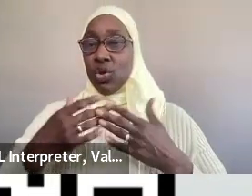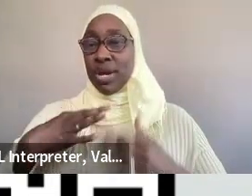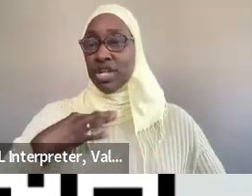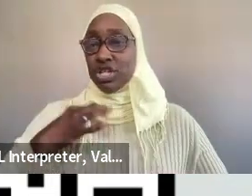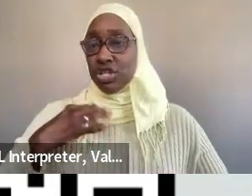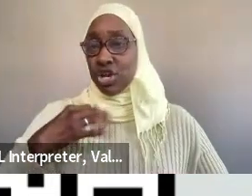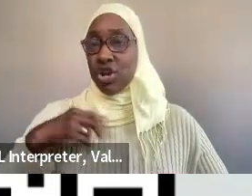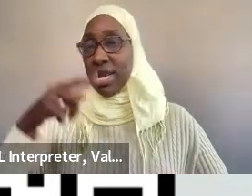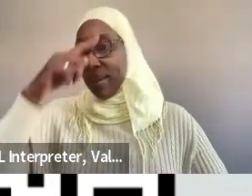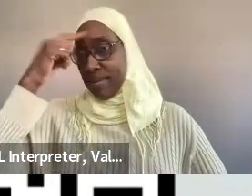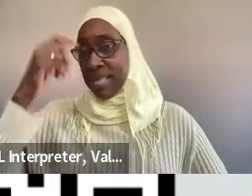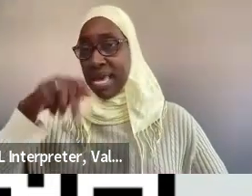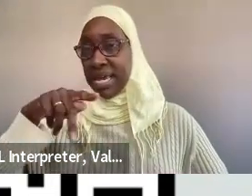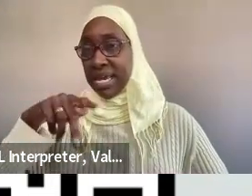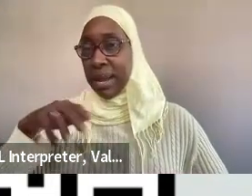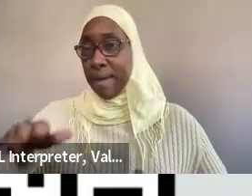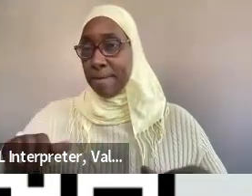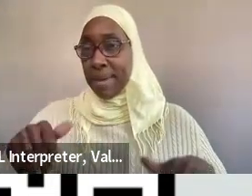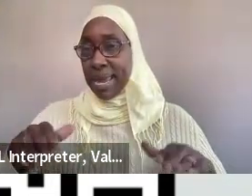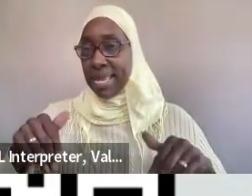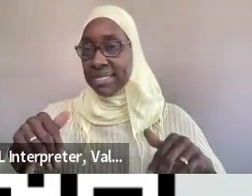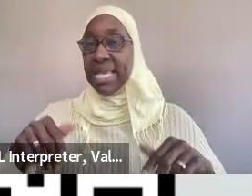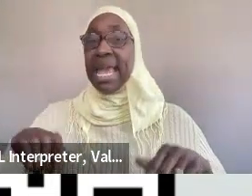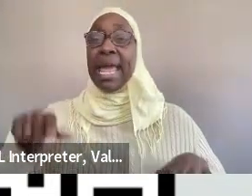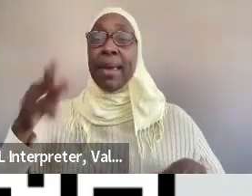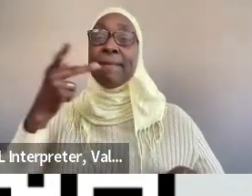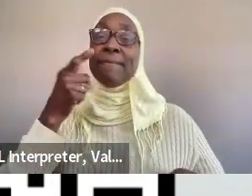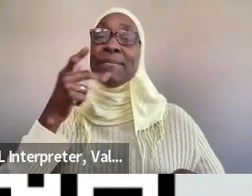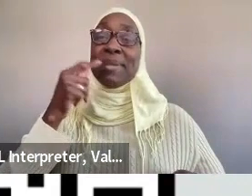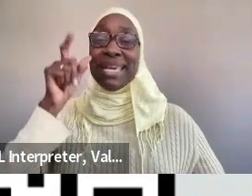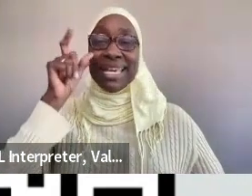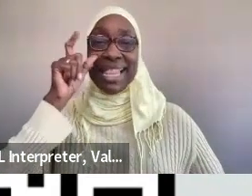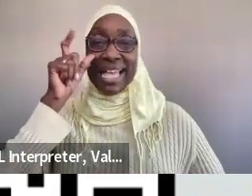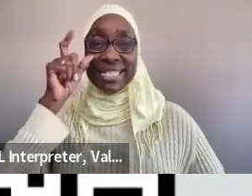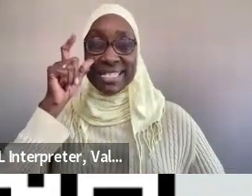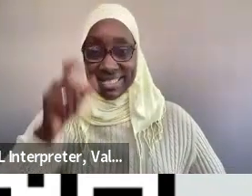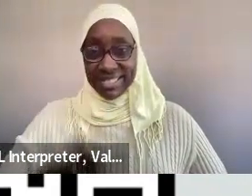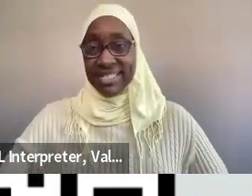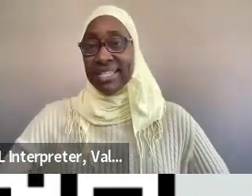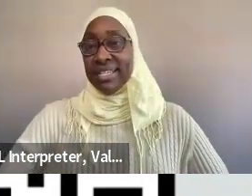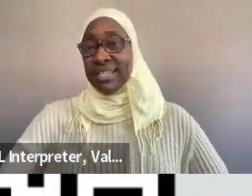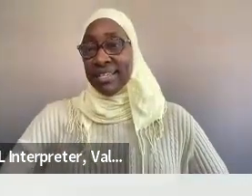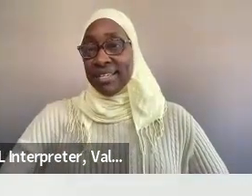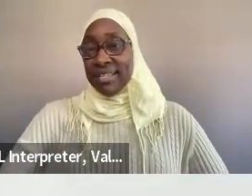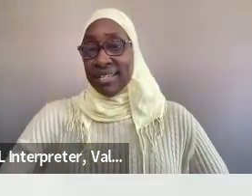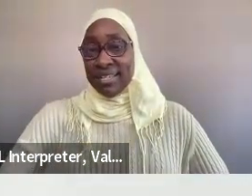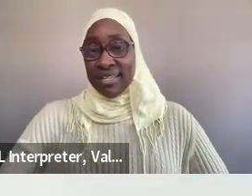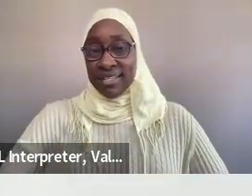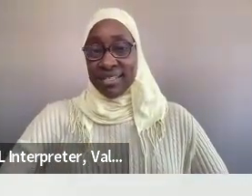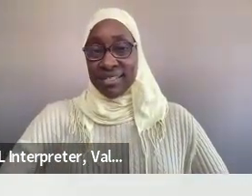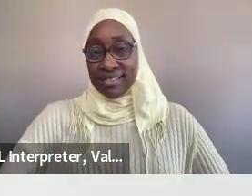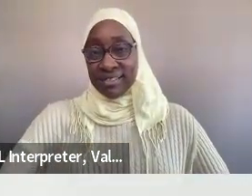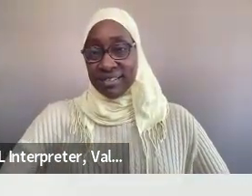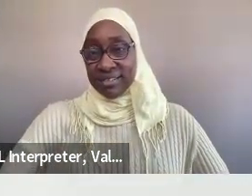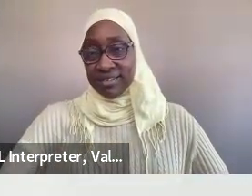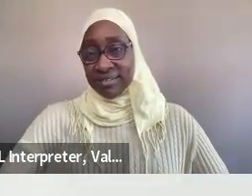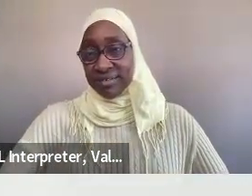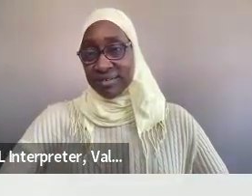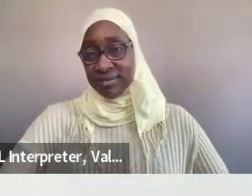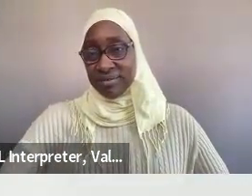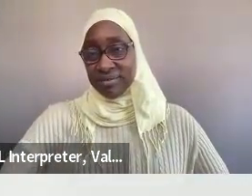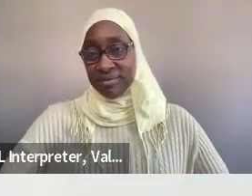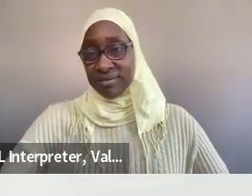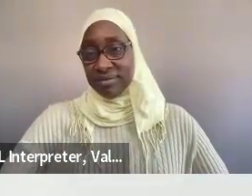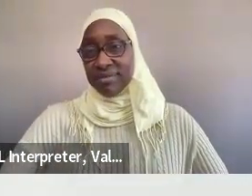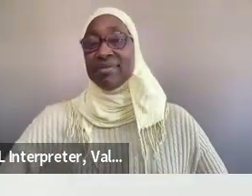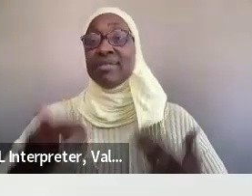pant, and I'm wearing pink glasses. So yeah, let me pull in the first look. So today